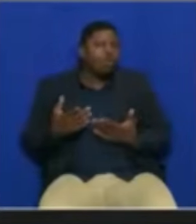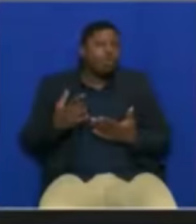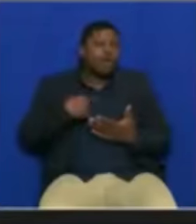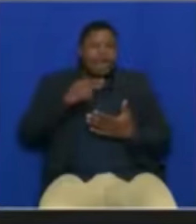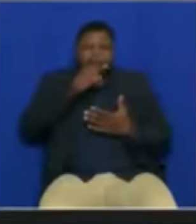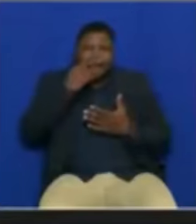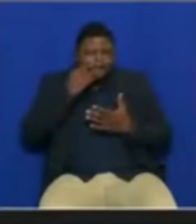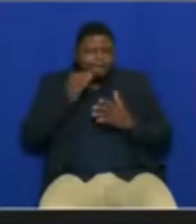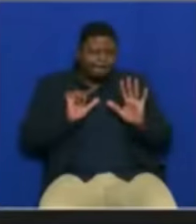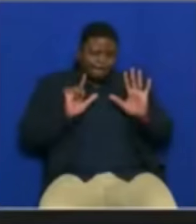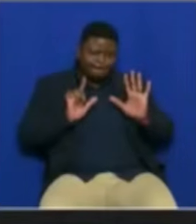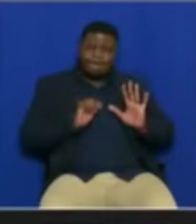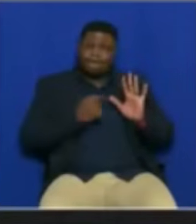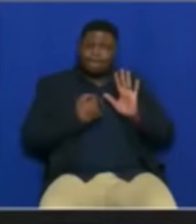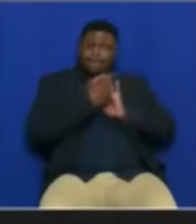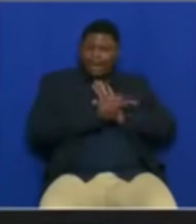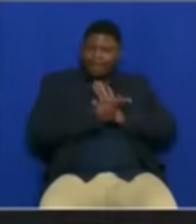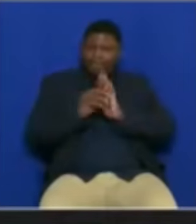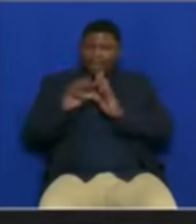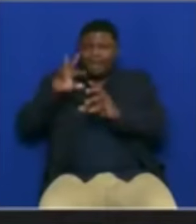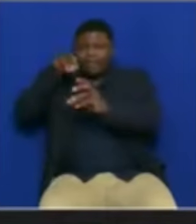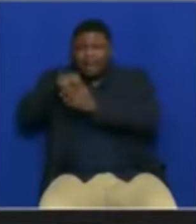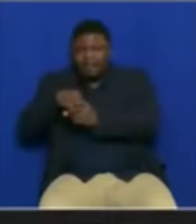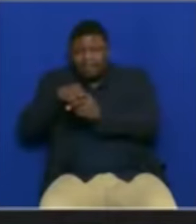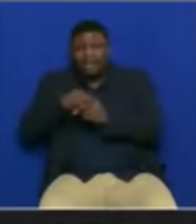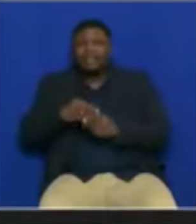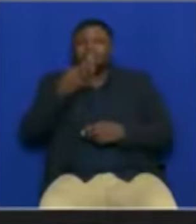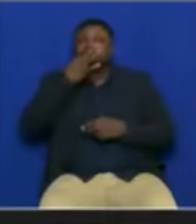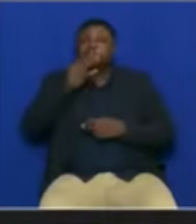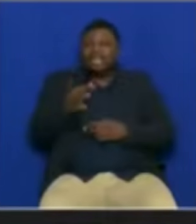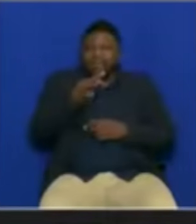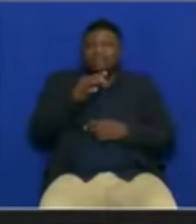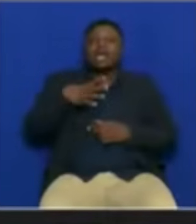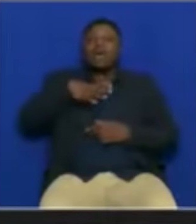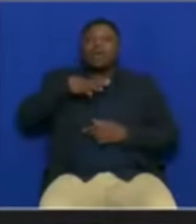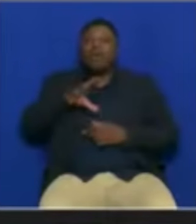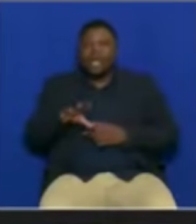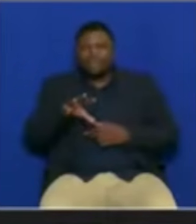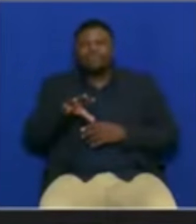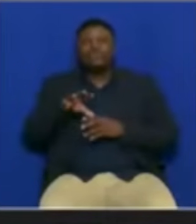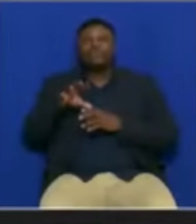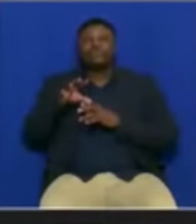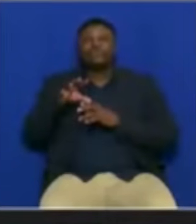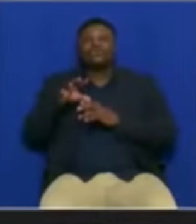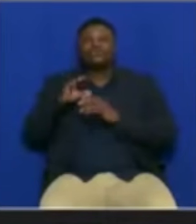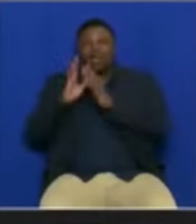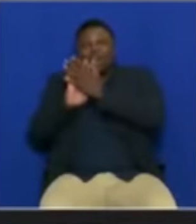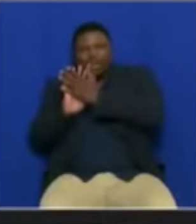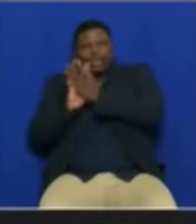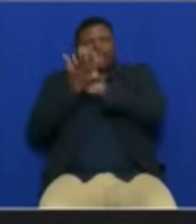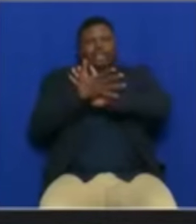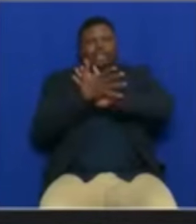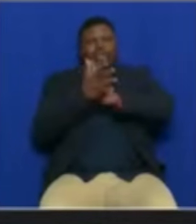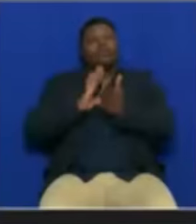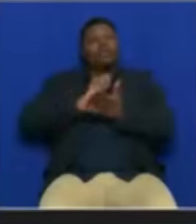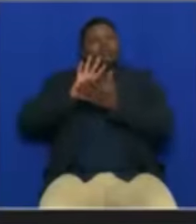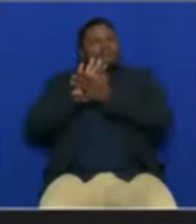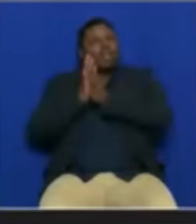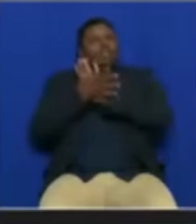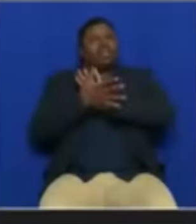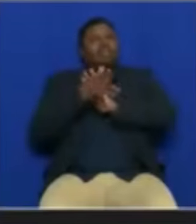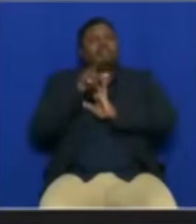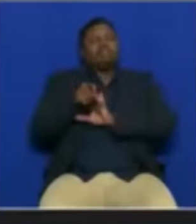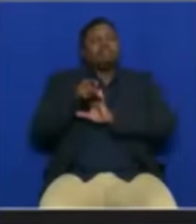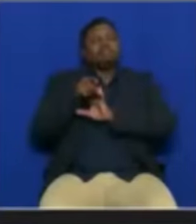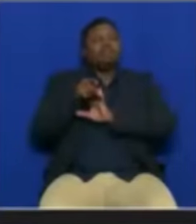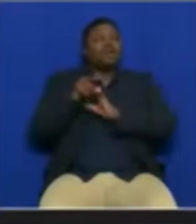involved in a scheme to capture crime intelligence, these people, these 7 people? Because if your answer